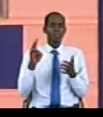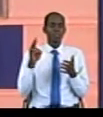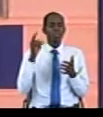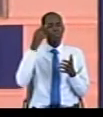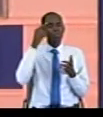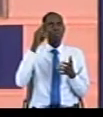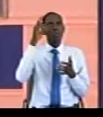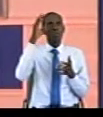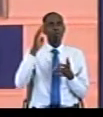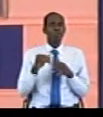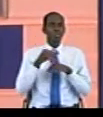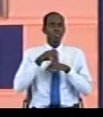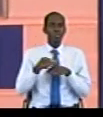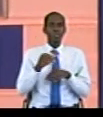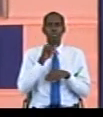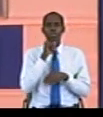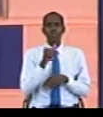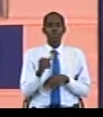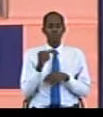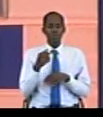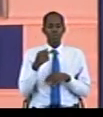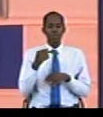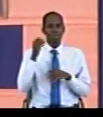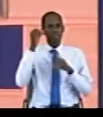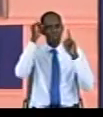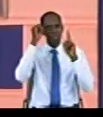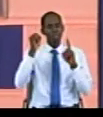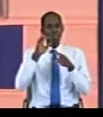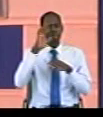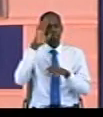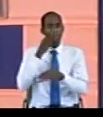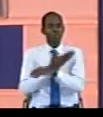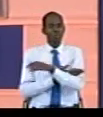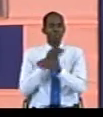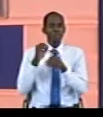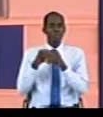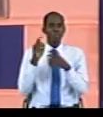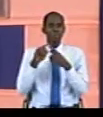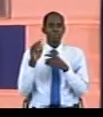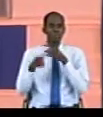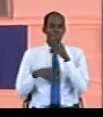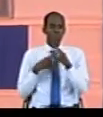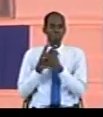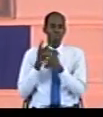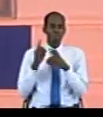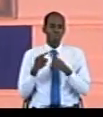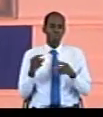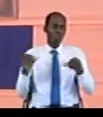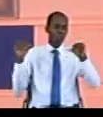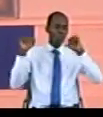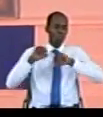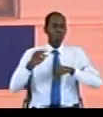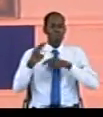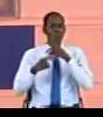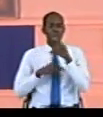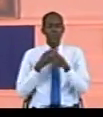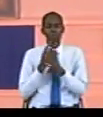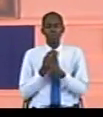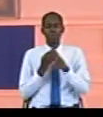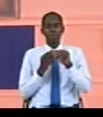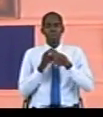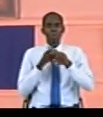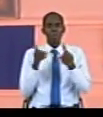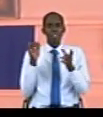Son into the world to condemn the world, but that the world through